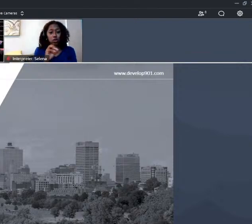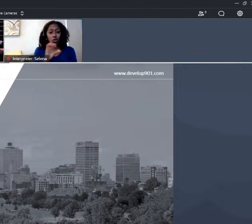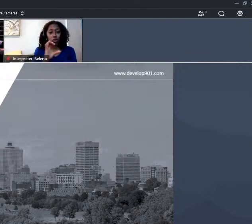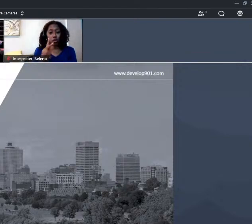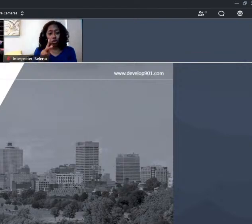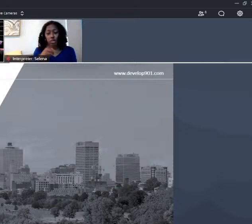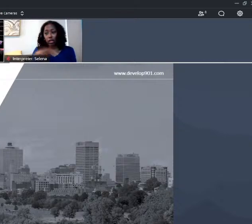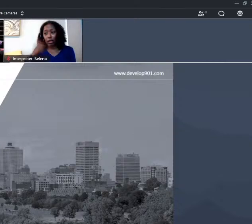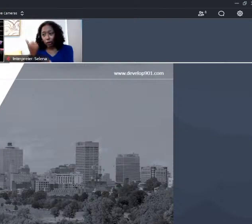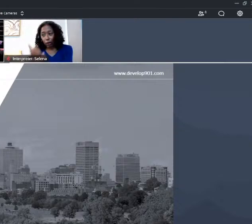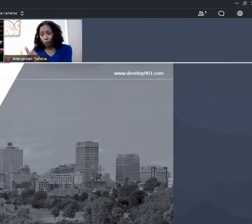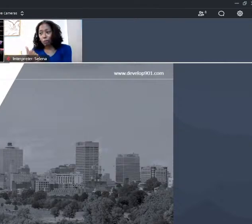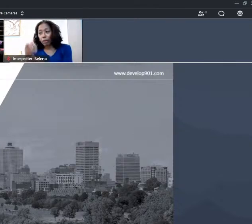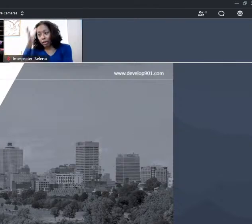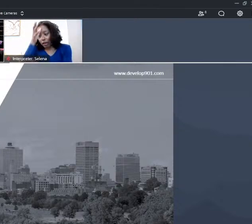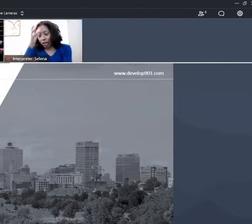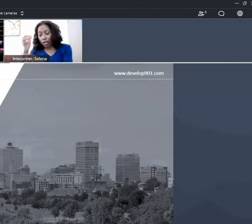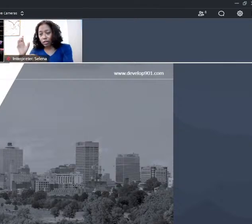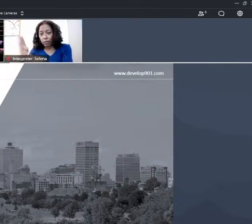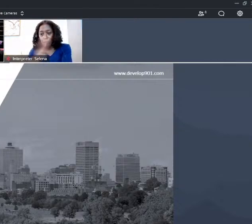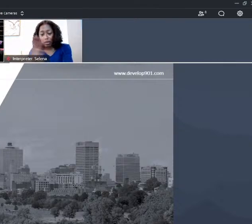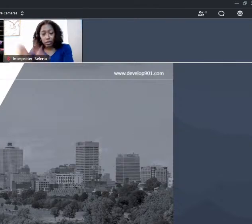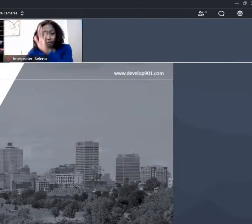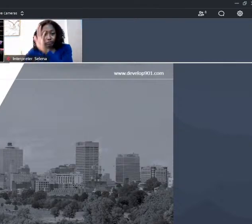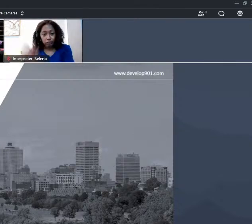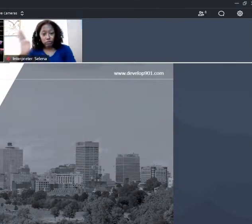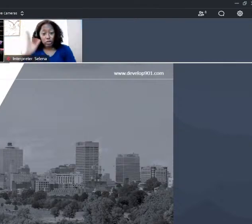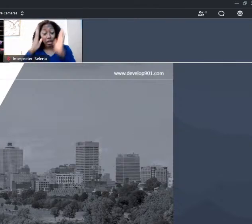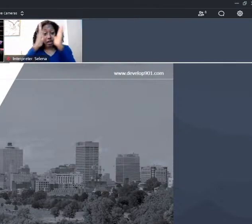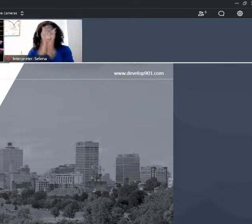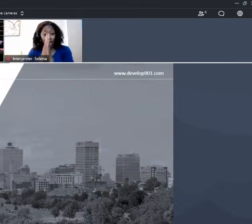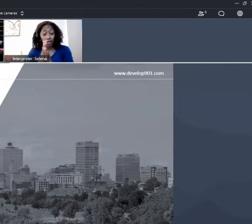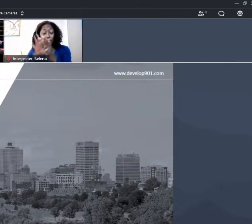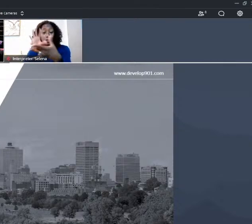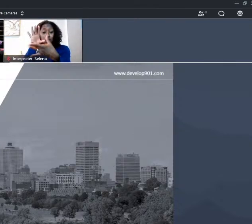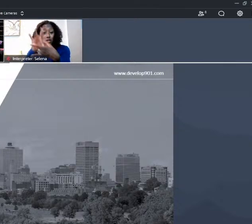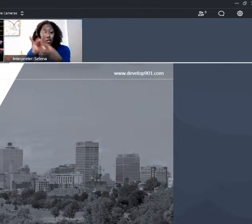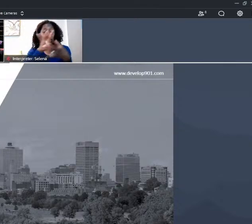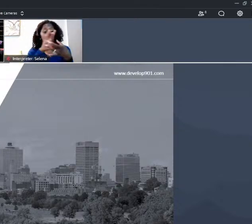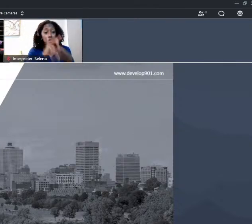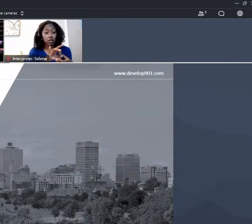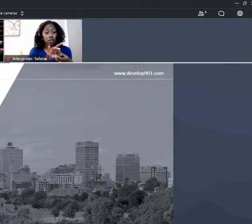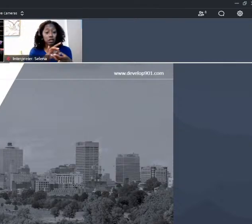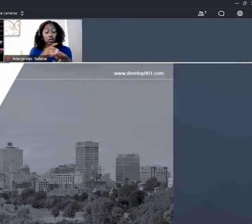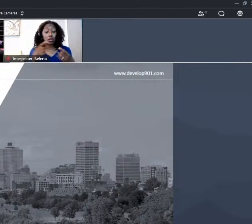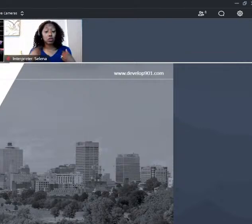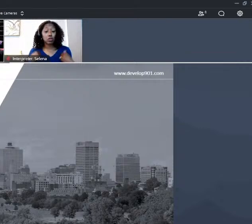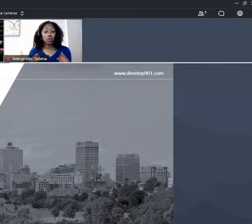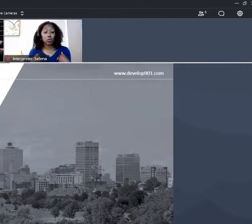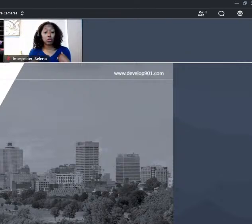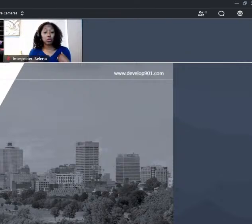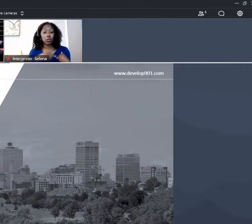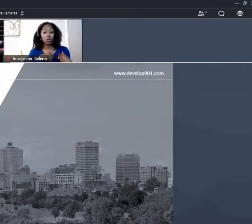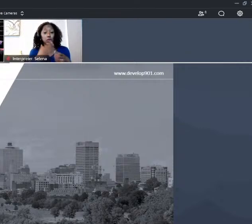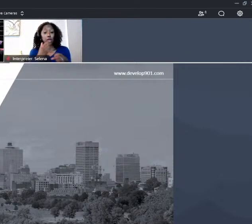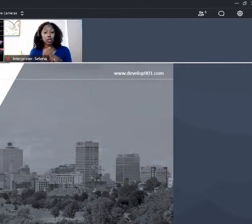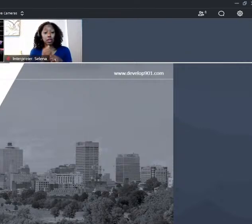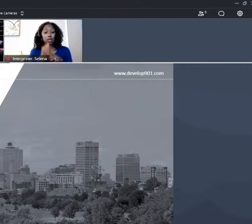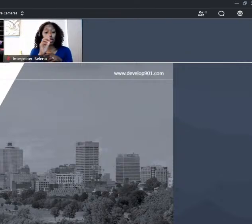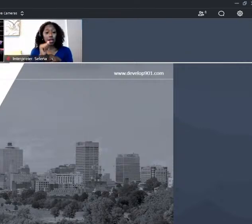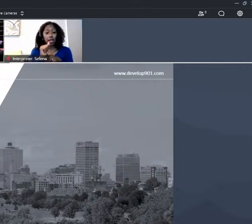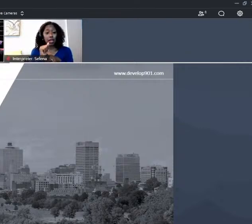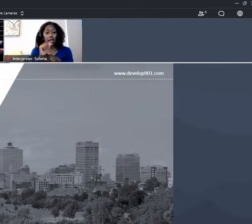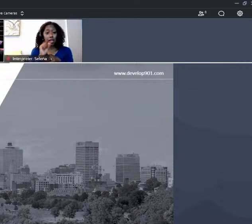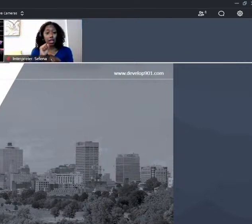the connection, and 2 things. We are an area that gets our ASK, our ask